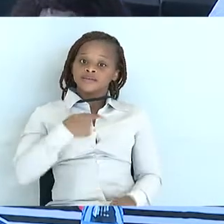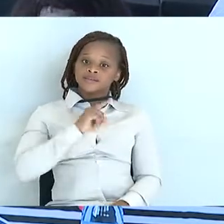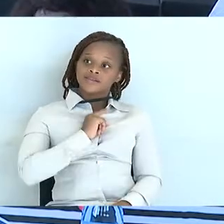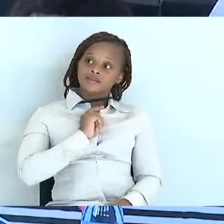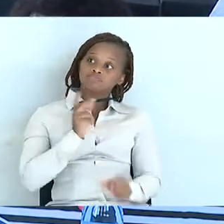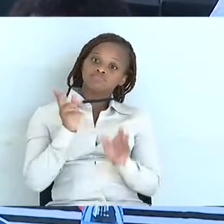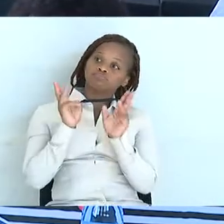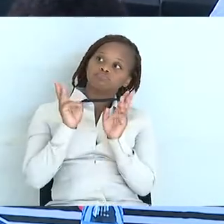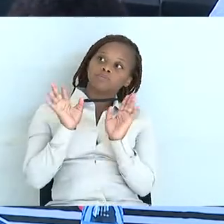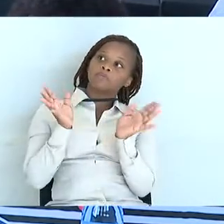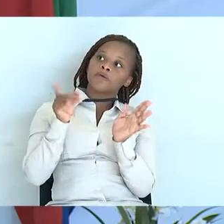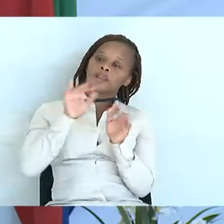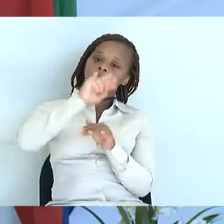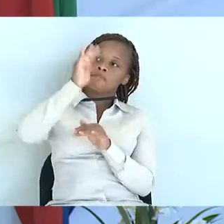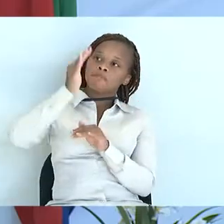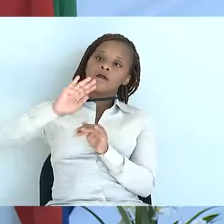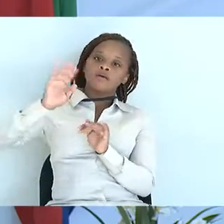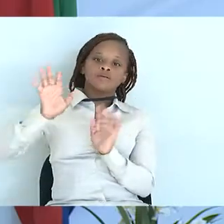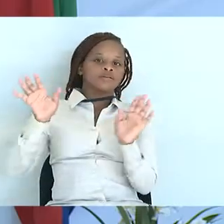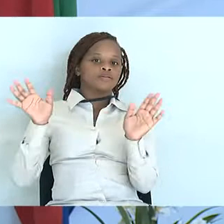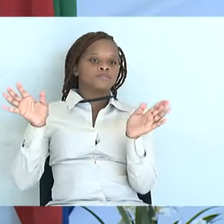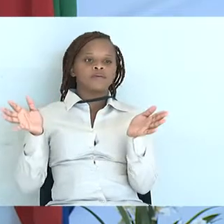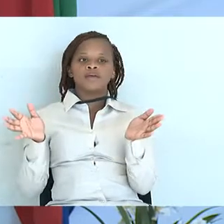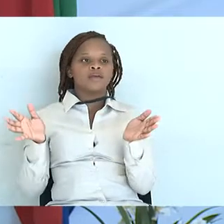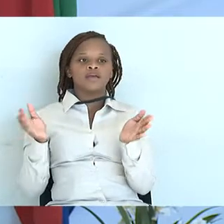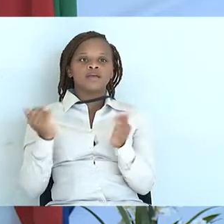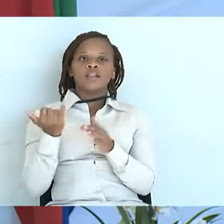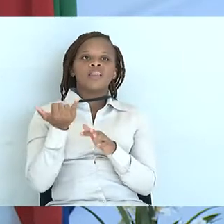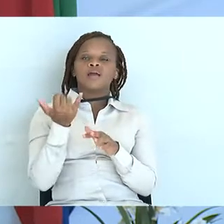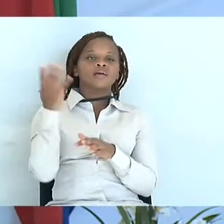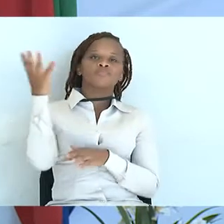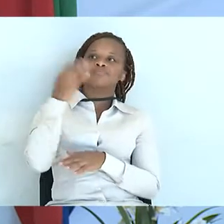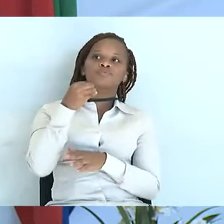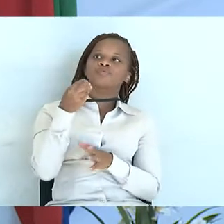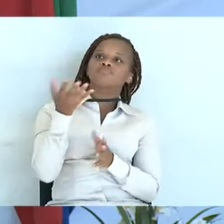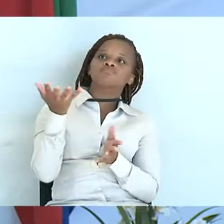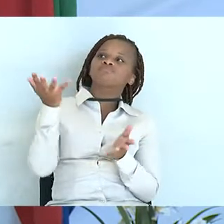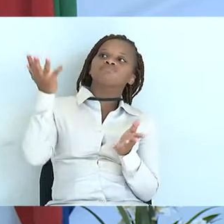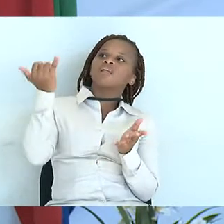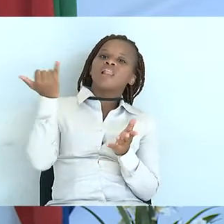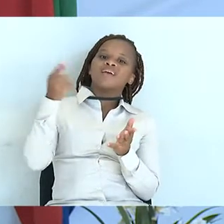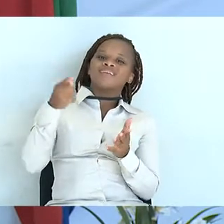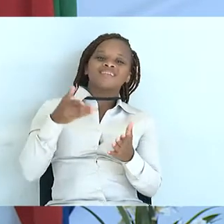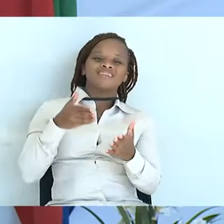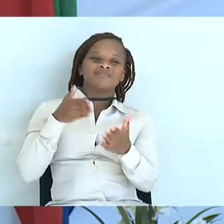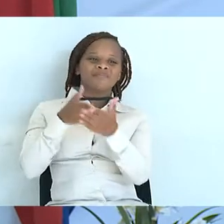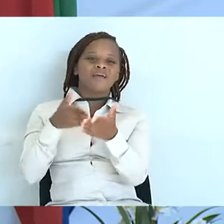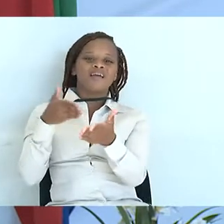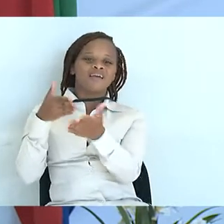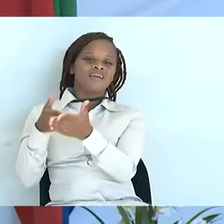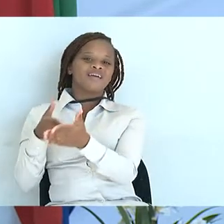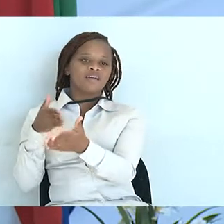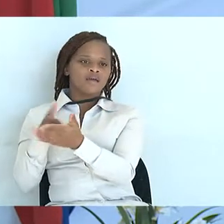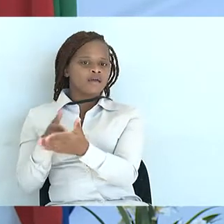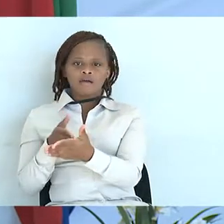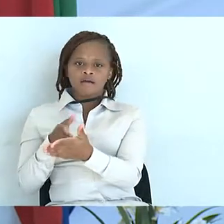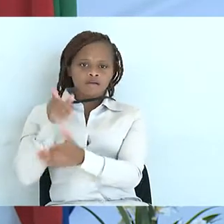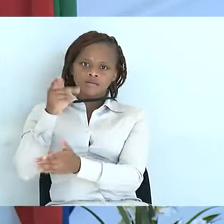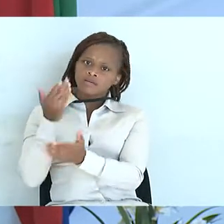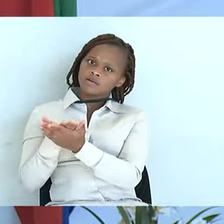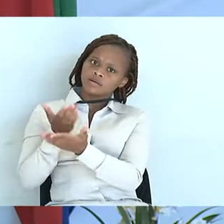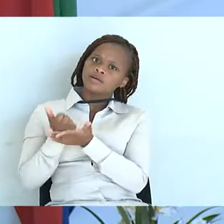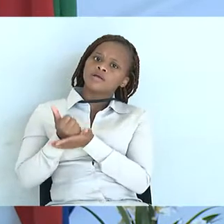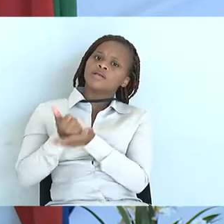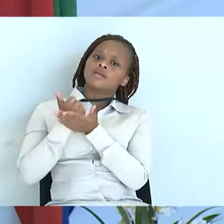and as if the terrain that is not good for economic development can actually be a